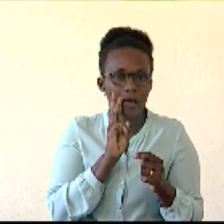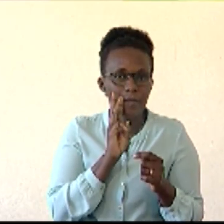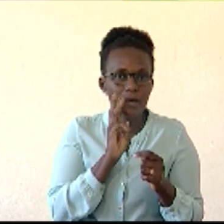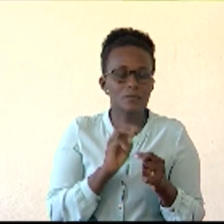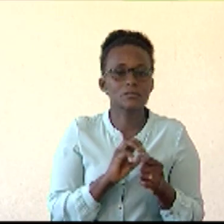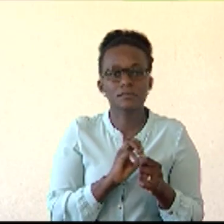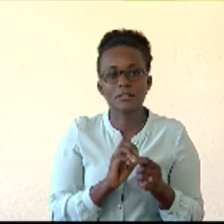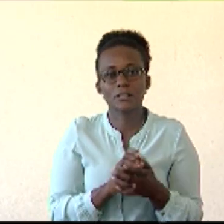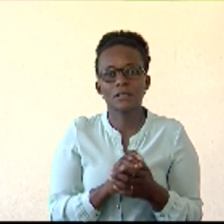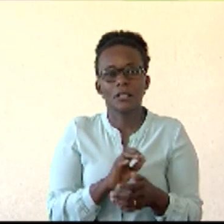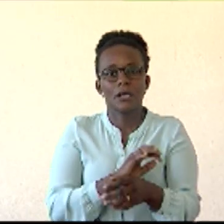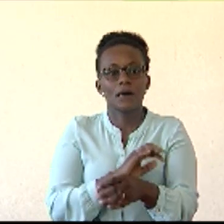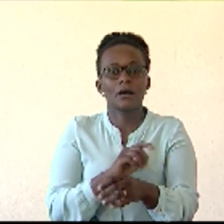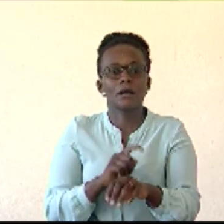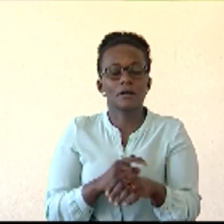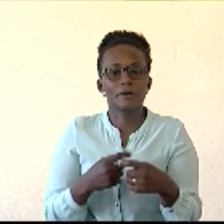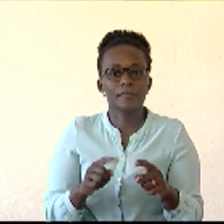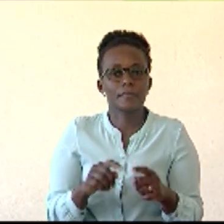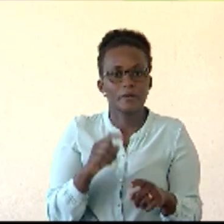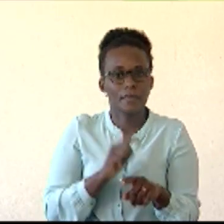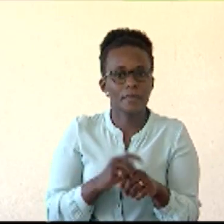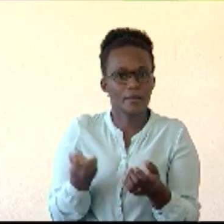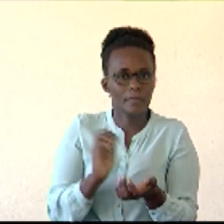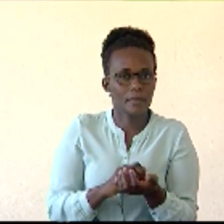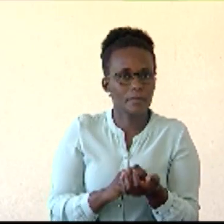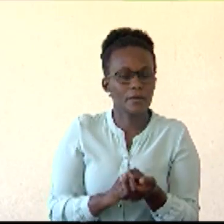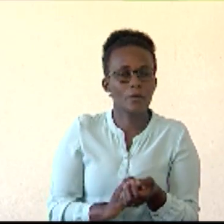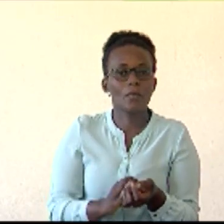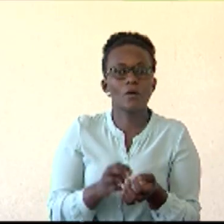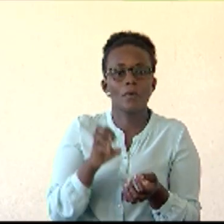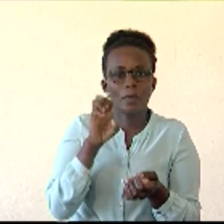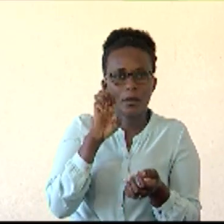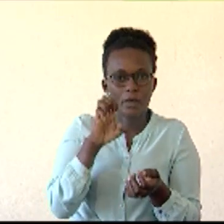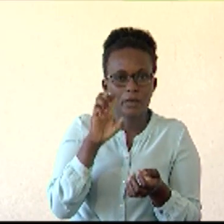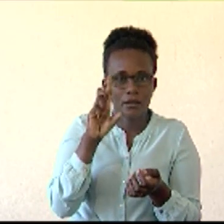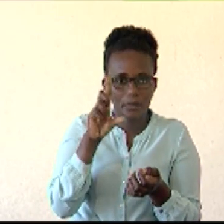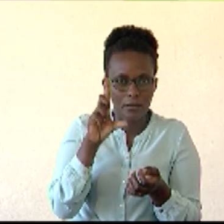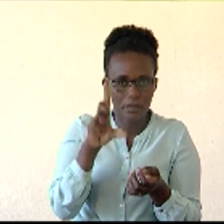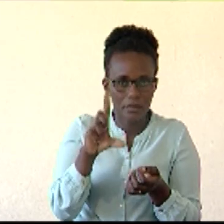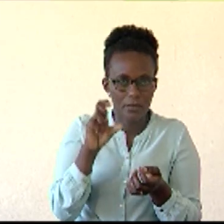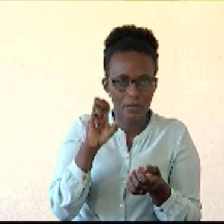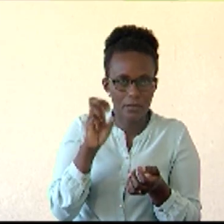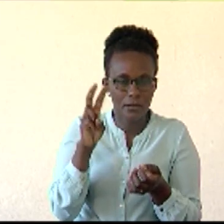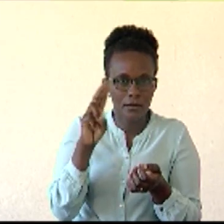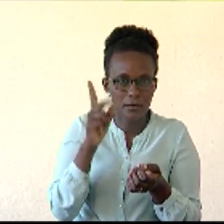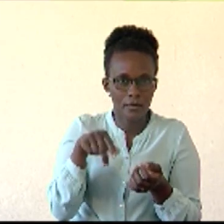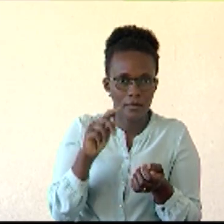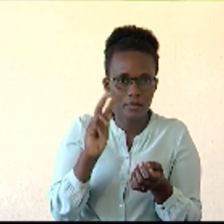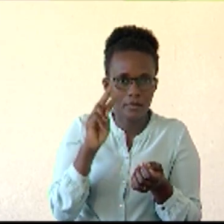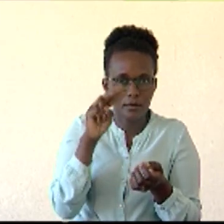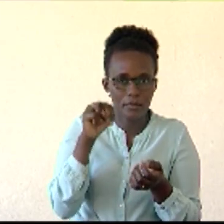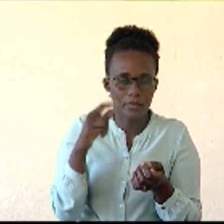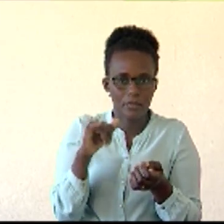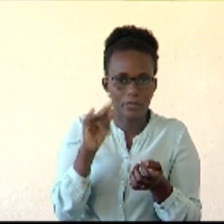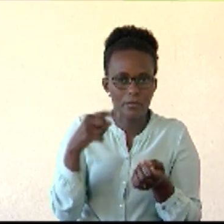corrode. It cannot be easily damaged. And that's why they use metals that are less reactive for coating.